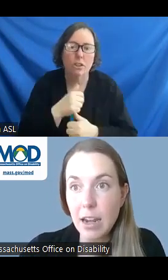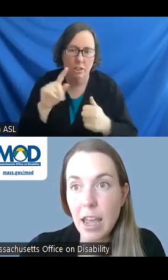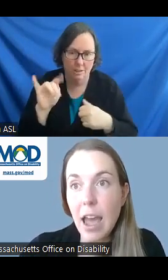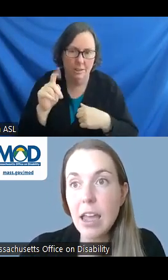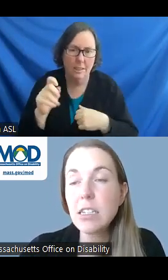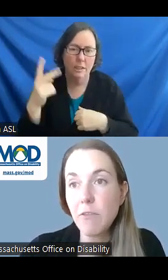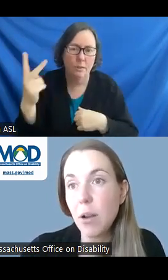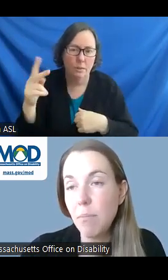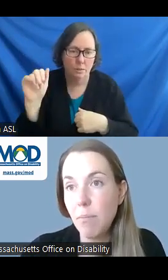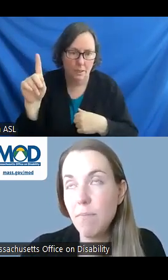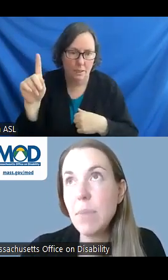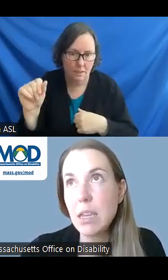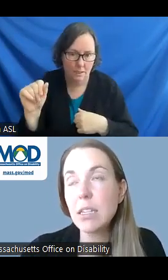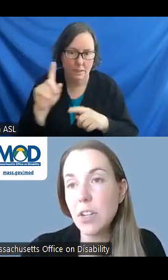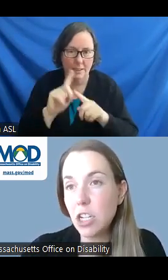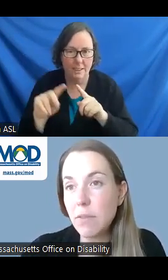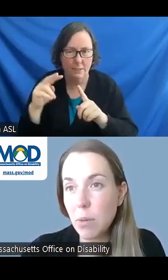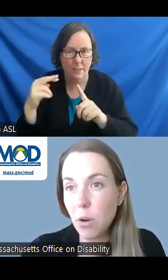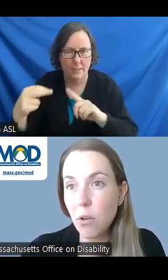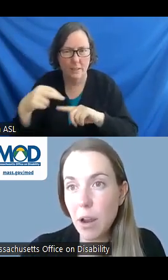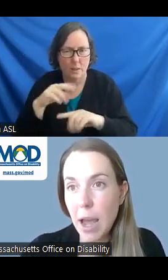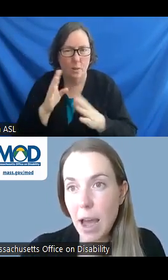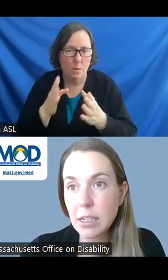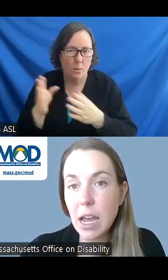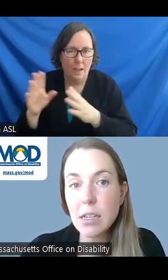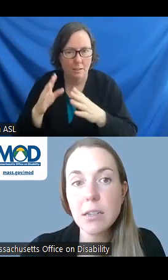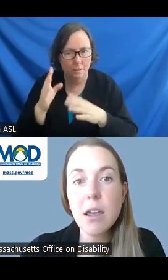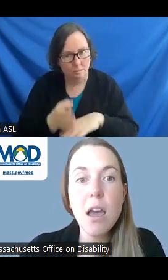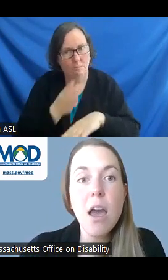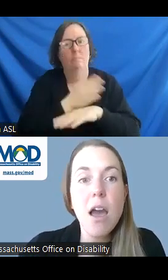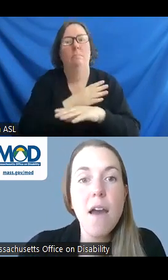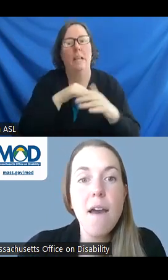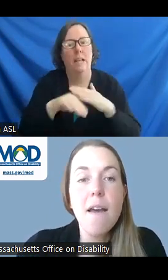the ADA, different means of achieving program access.